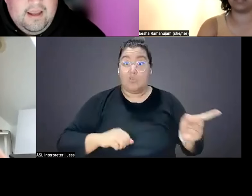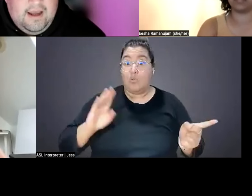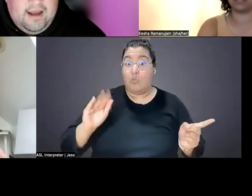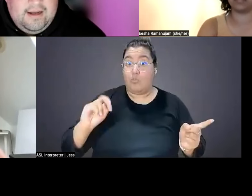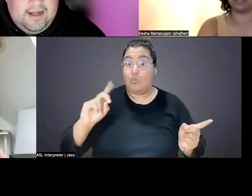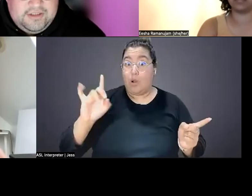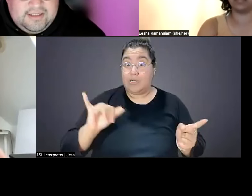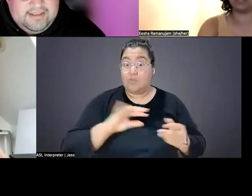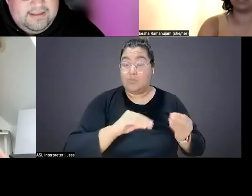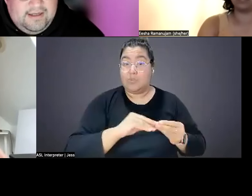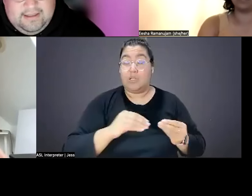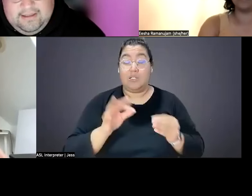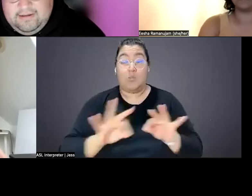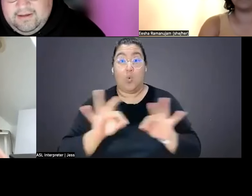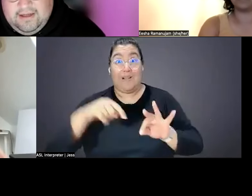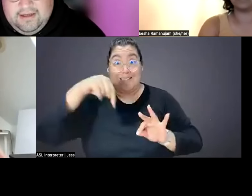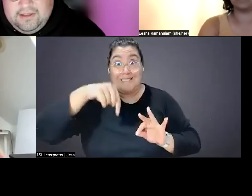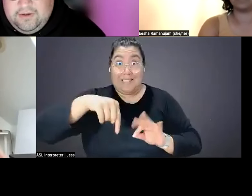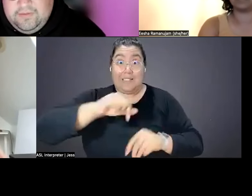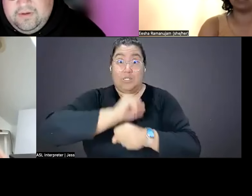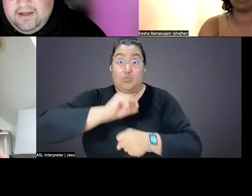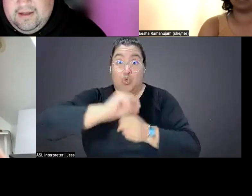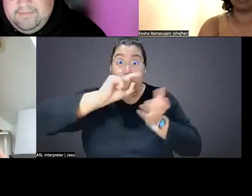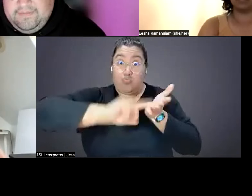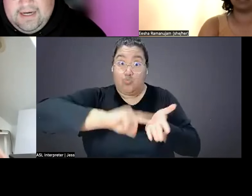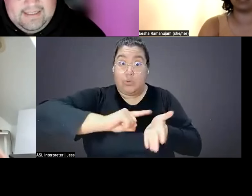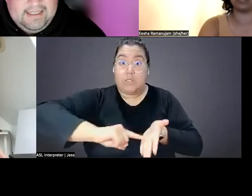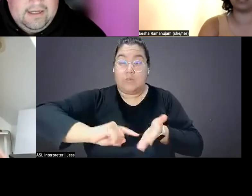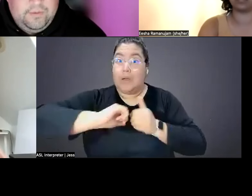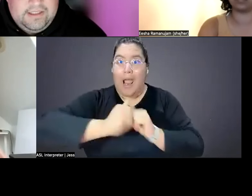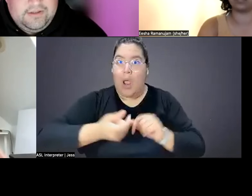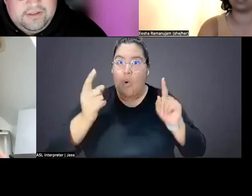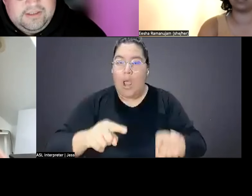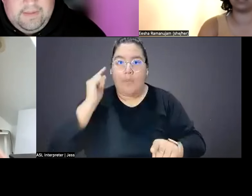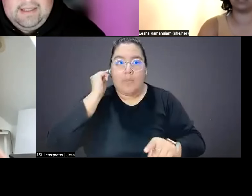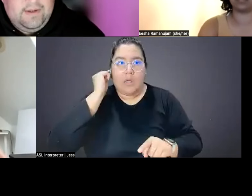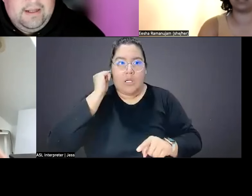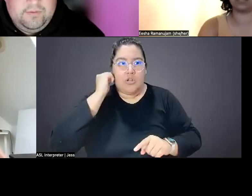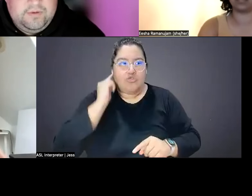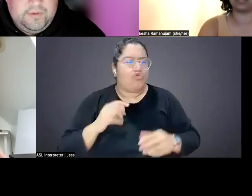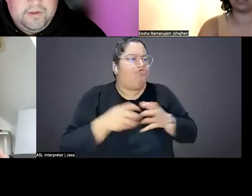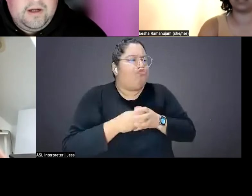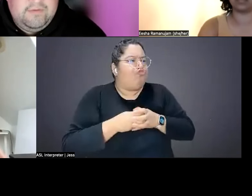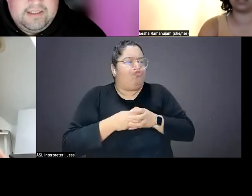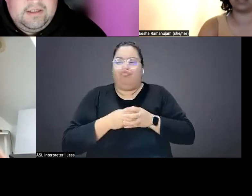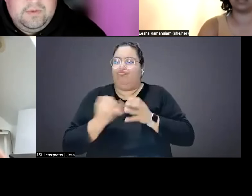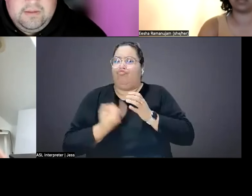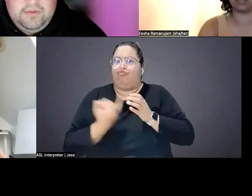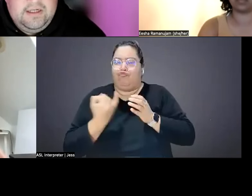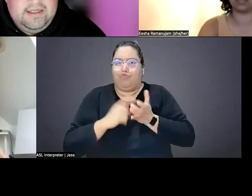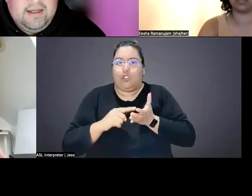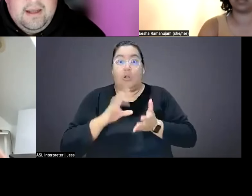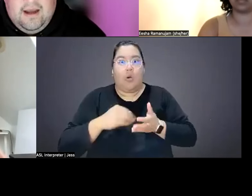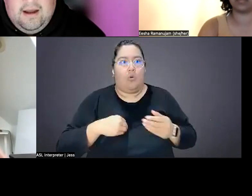done not just in an isolated researcher space, right? We were in conversation